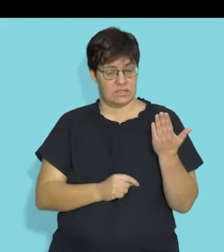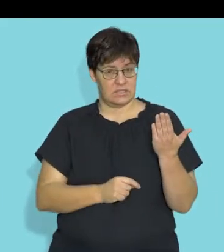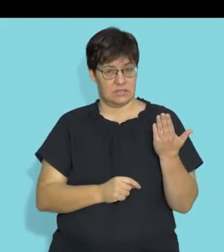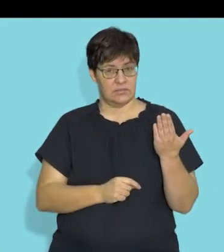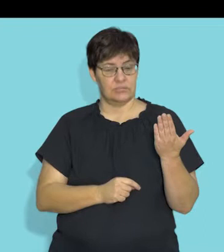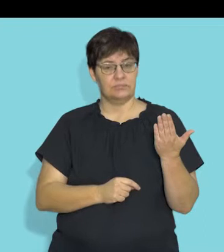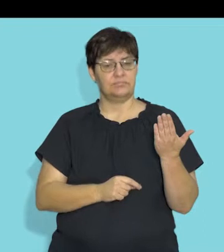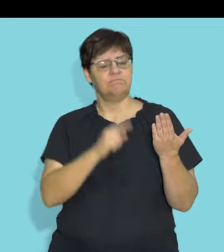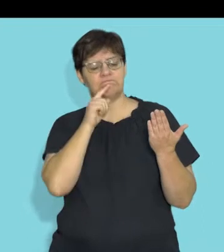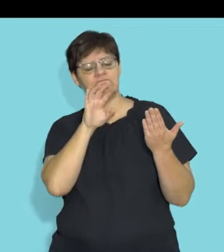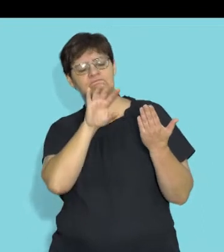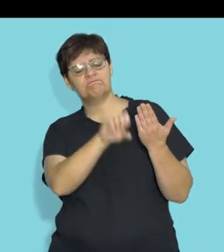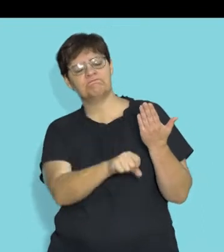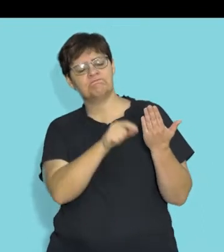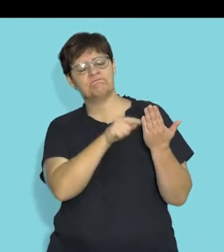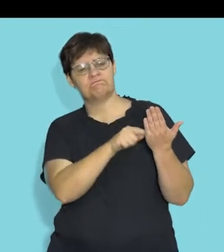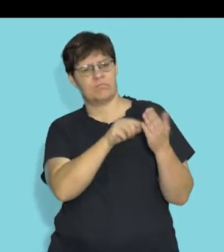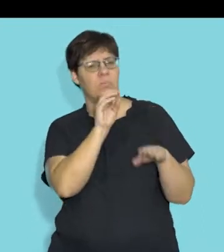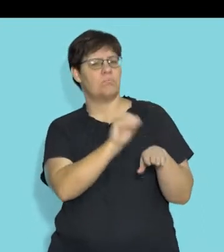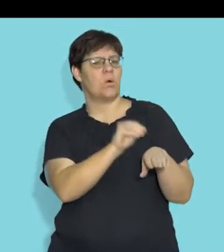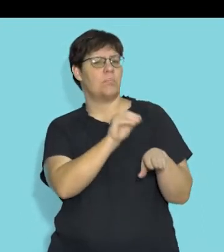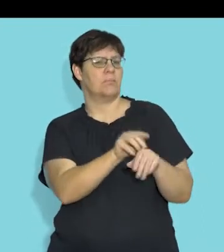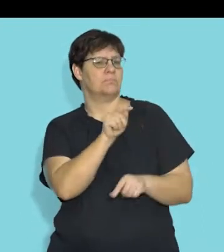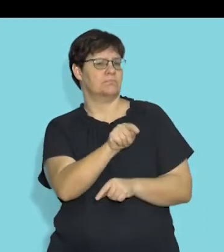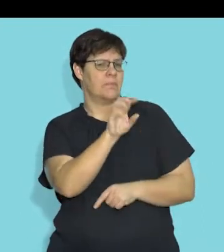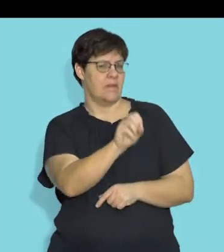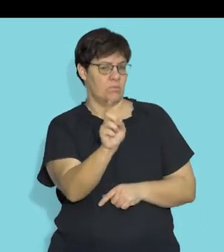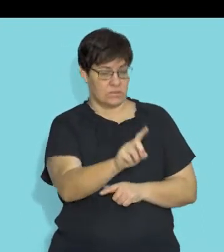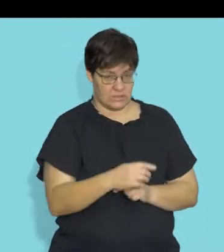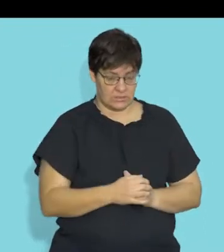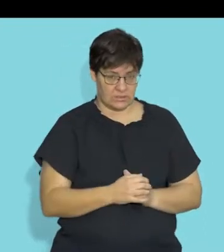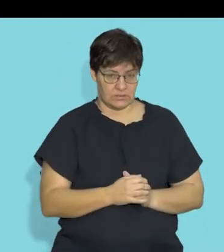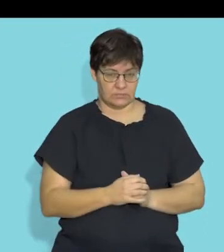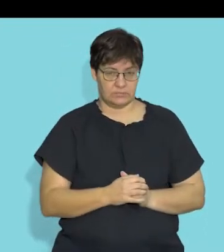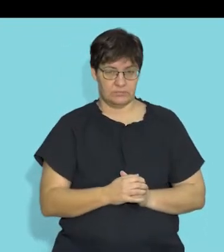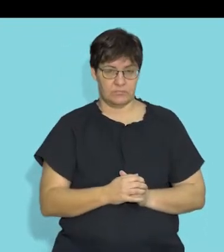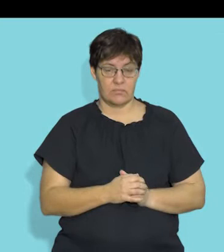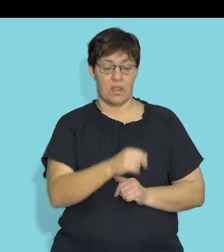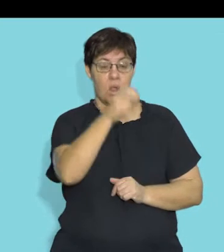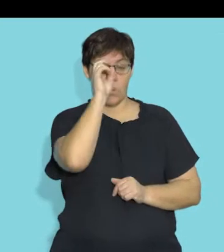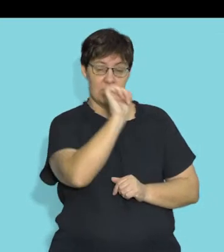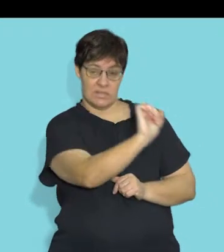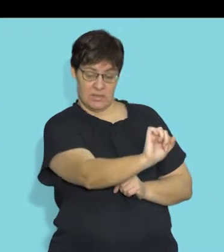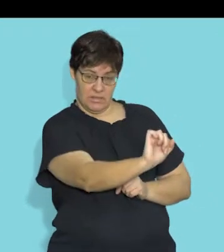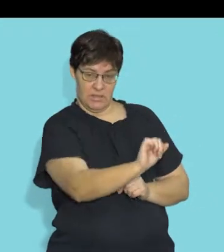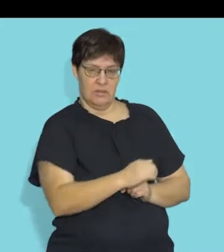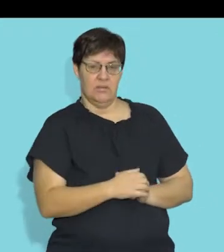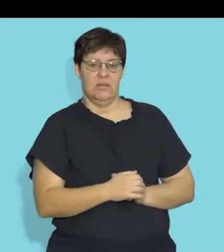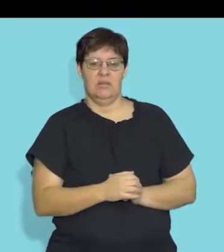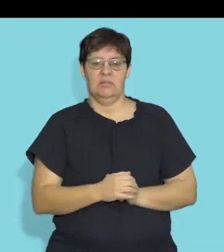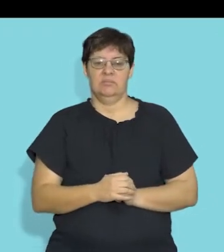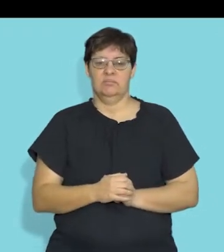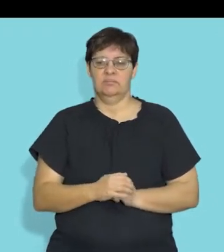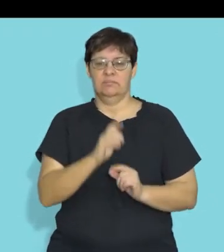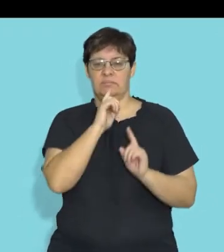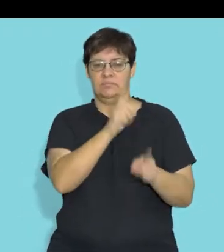do we find as a problem. Okay, so if that is the Queens branch, let's go into the